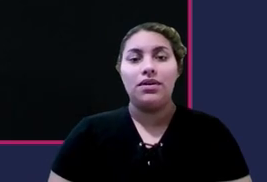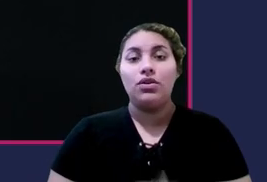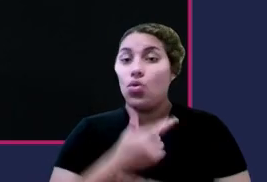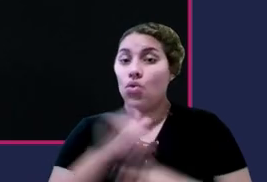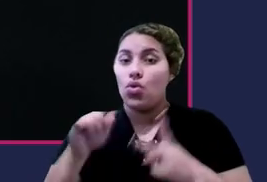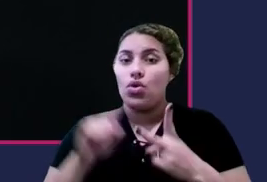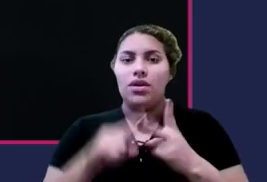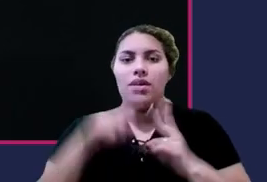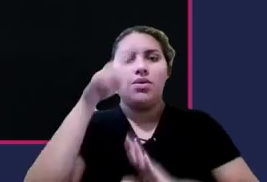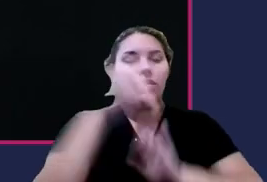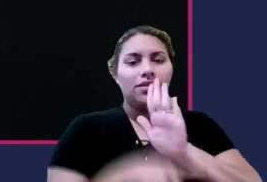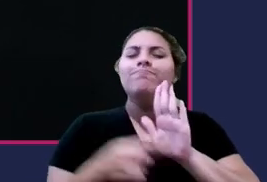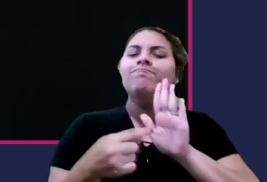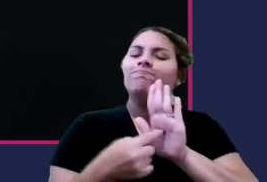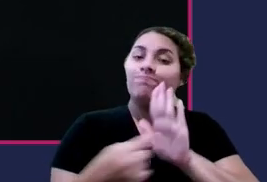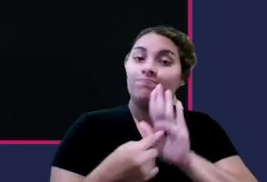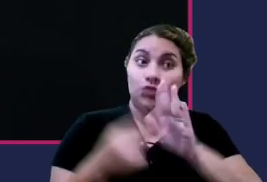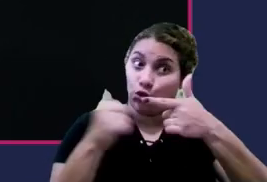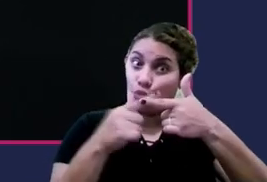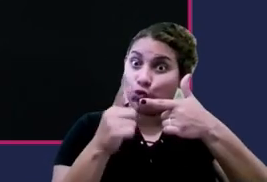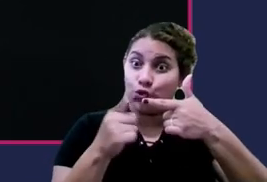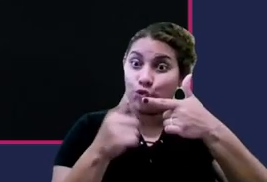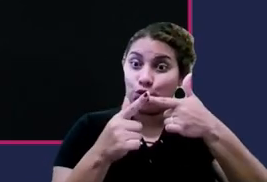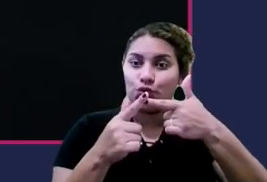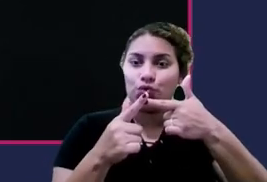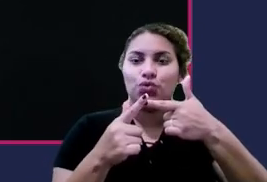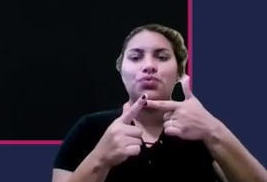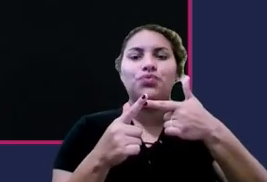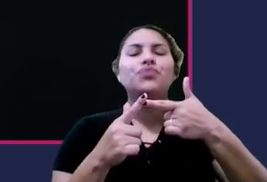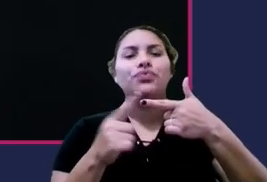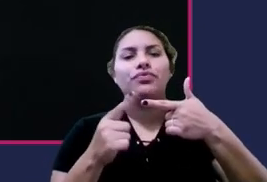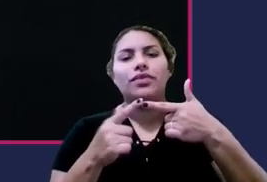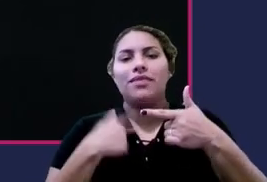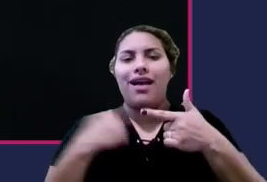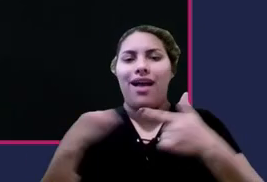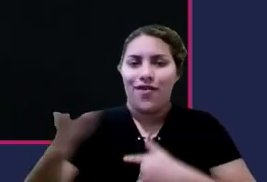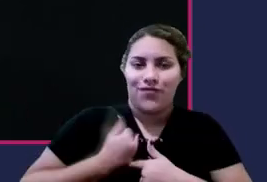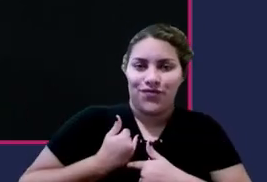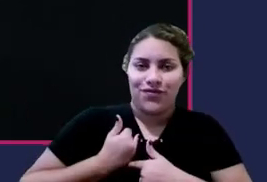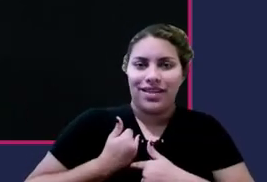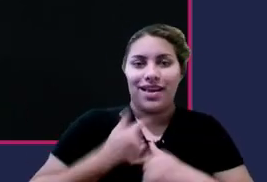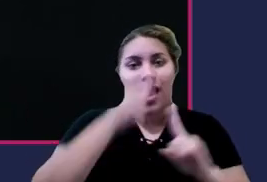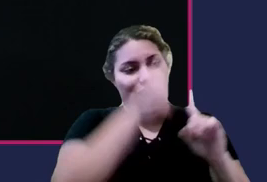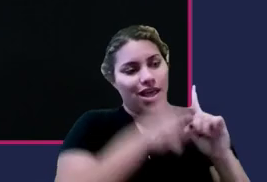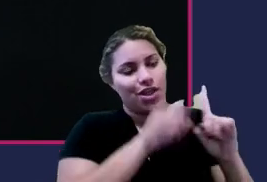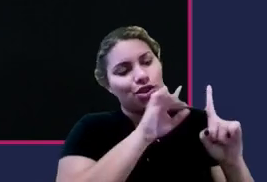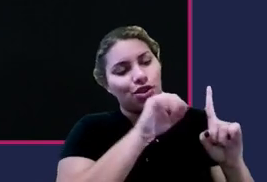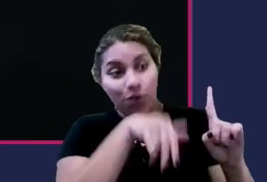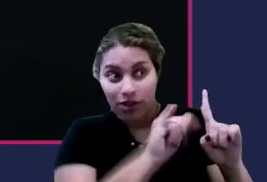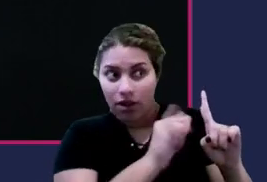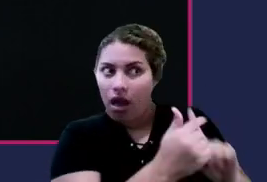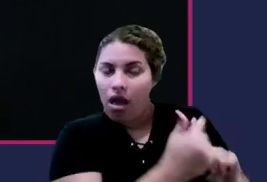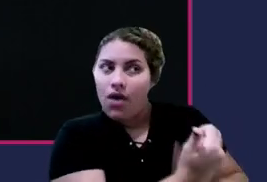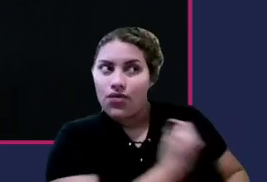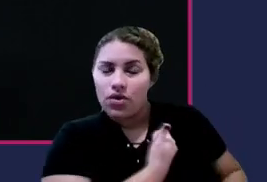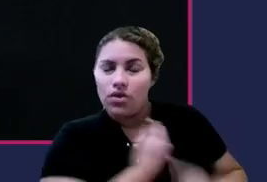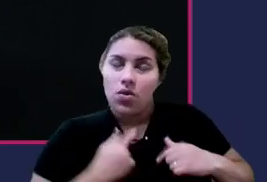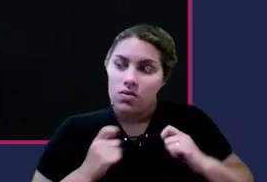don't have a seat. We must have a seat when we have the disease being discussed. So I'm not going to take more of your time, but Tony